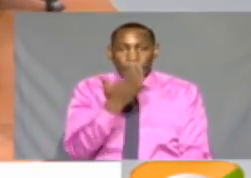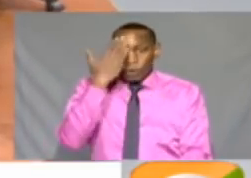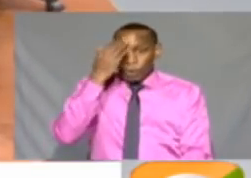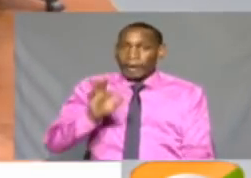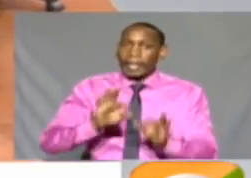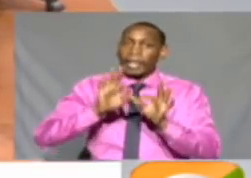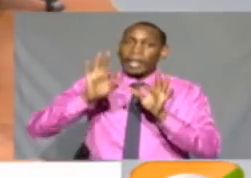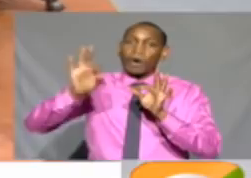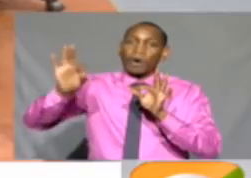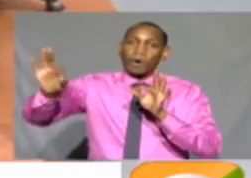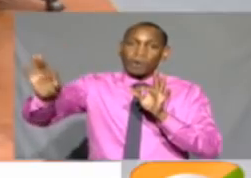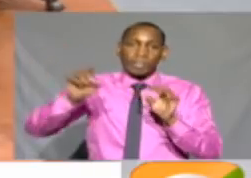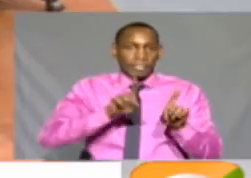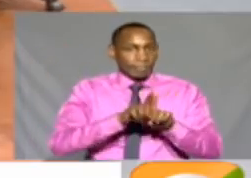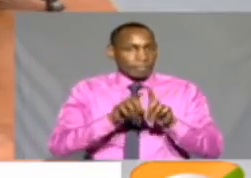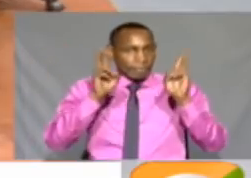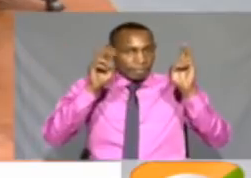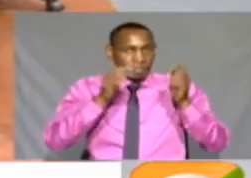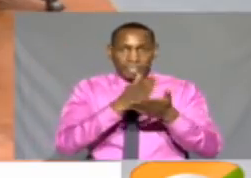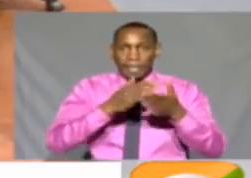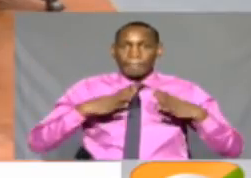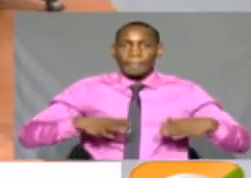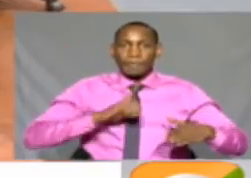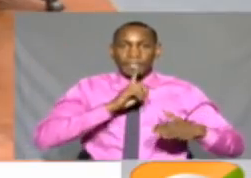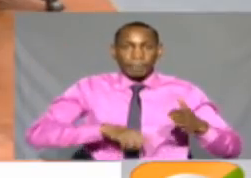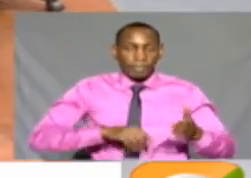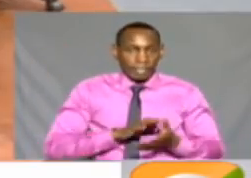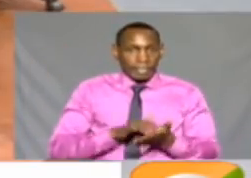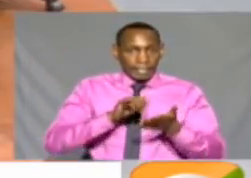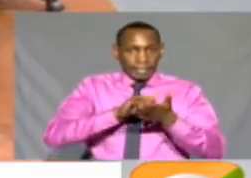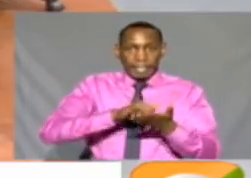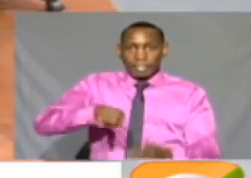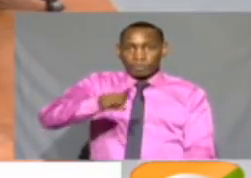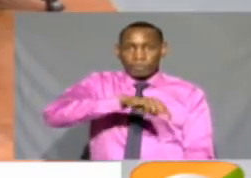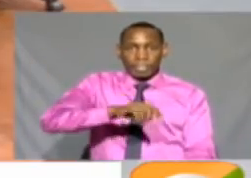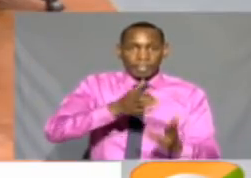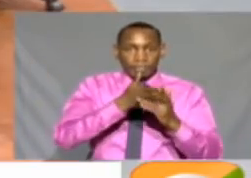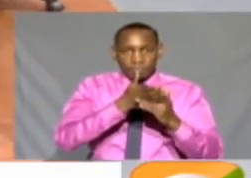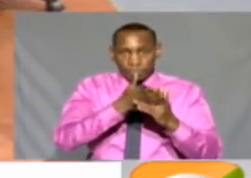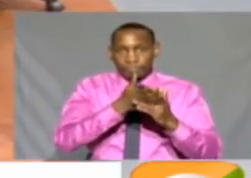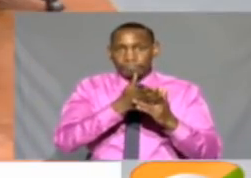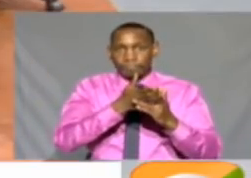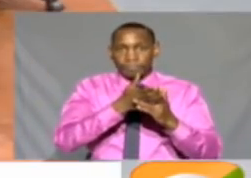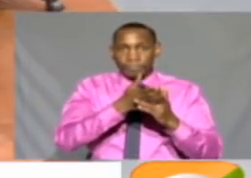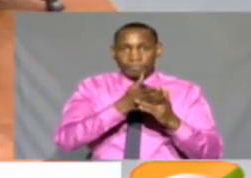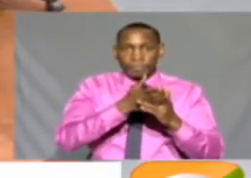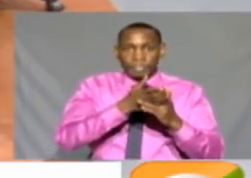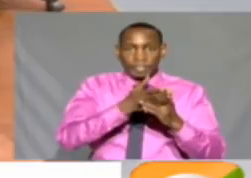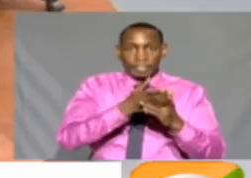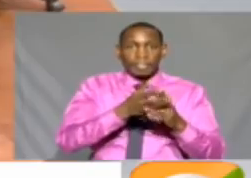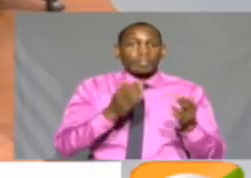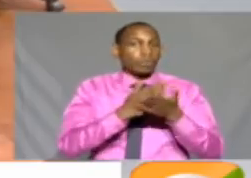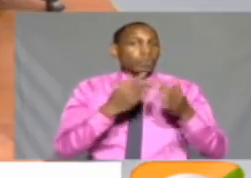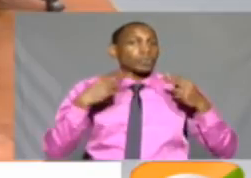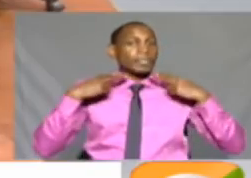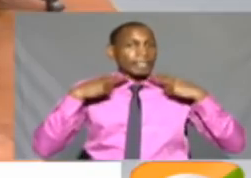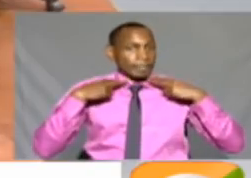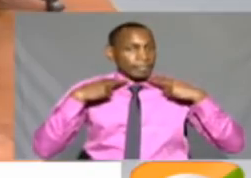too long. On this one, some people would say we are between the devil and the deep blue sea when it comes